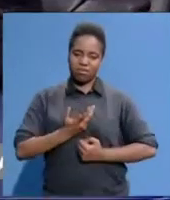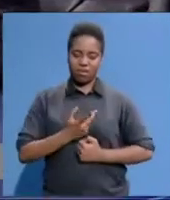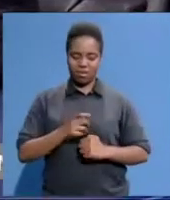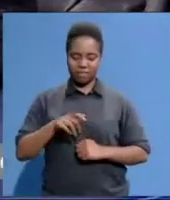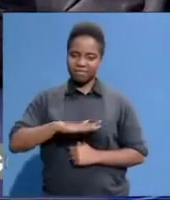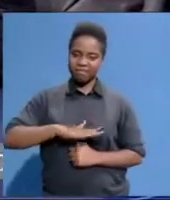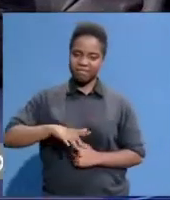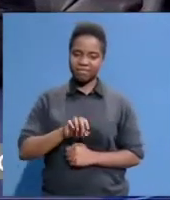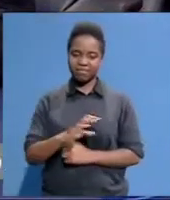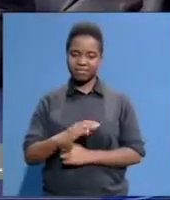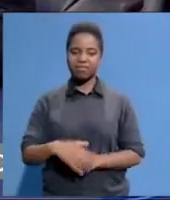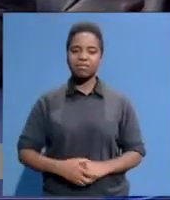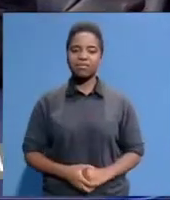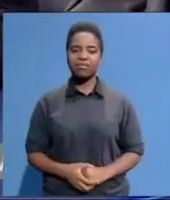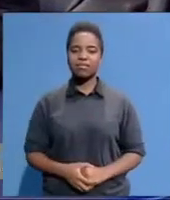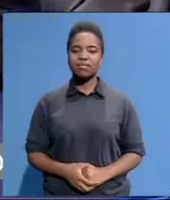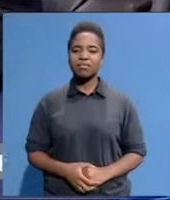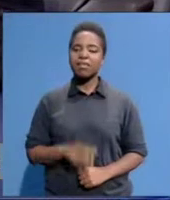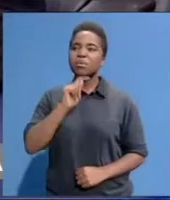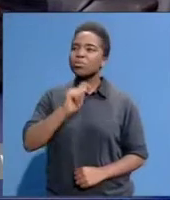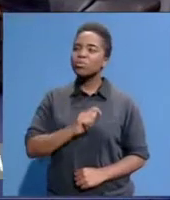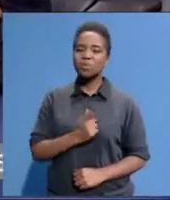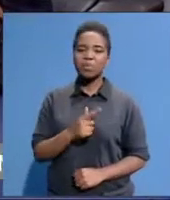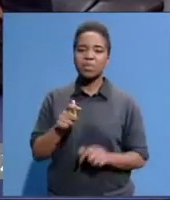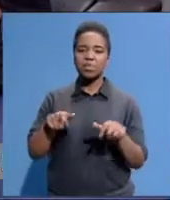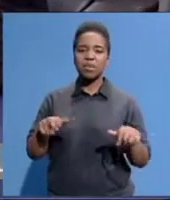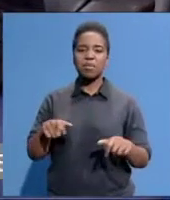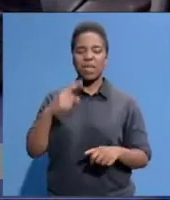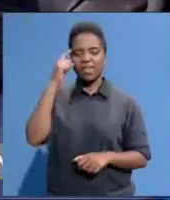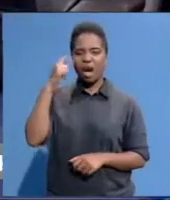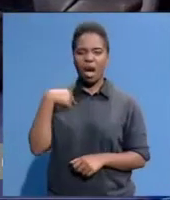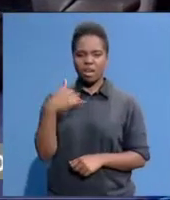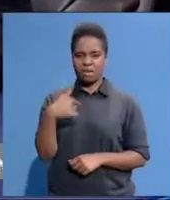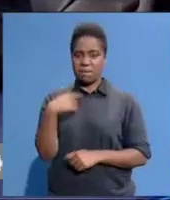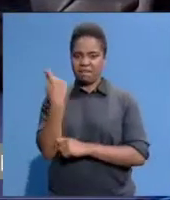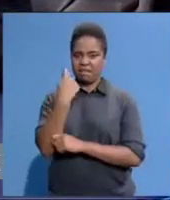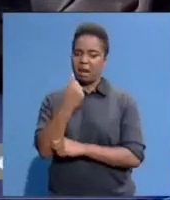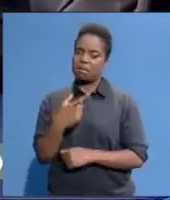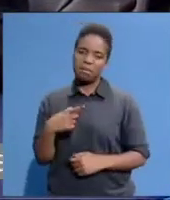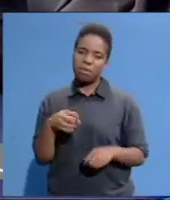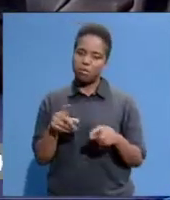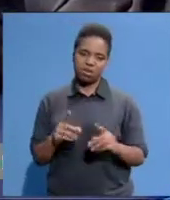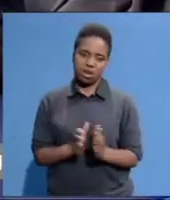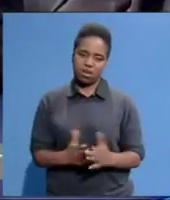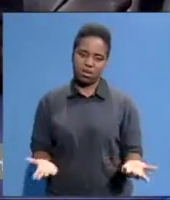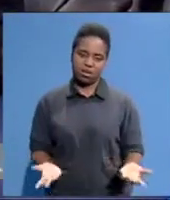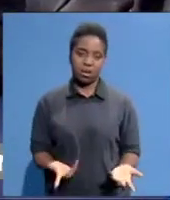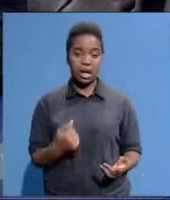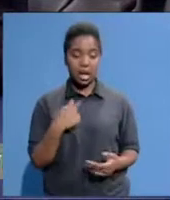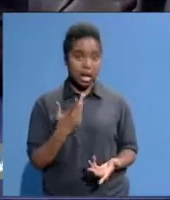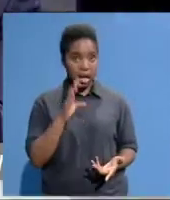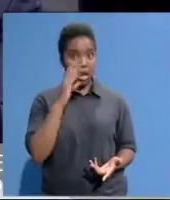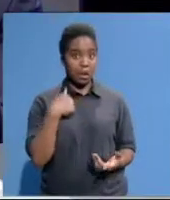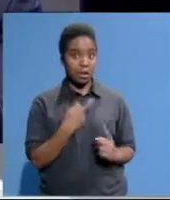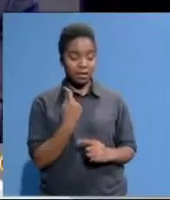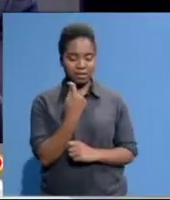in Ithemba bantu yazi abantu abacabanga ukuthi mabeqhamuka emaplazini abanalo ithuba emhlabeni manje